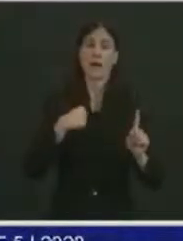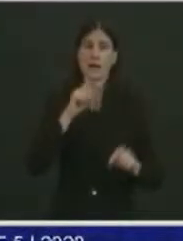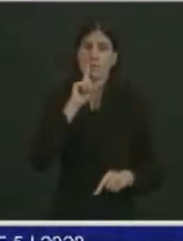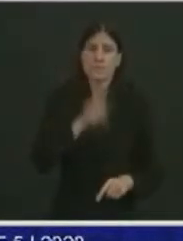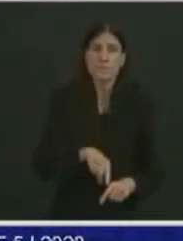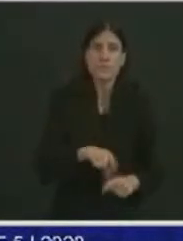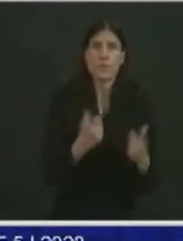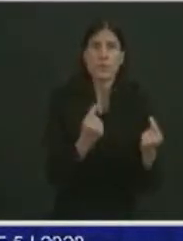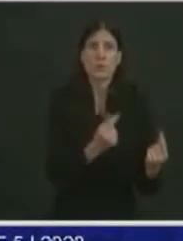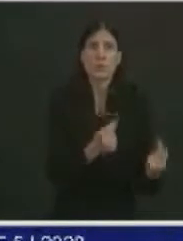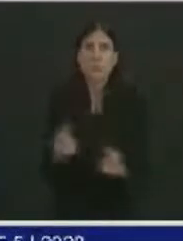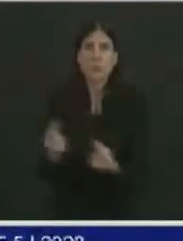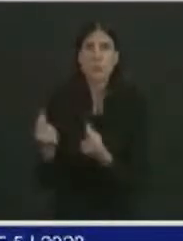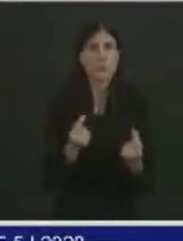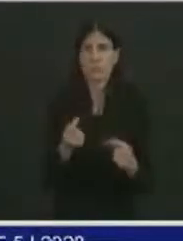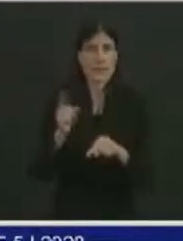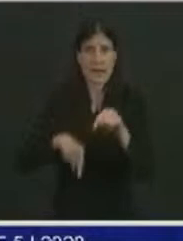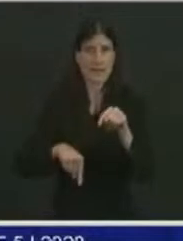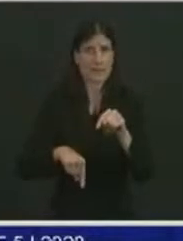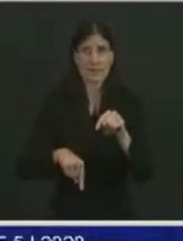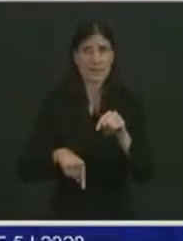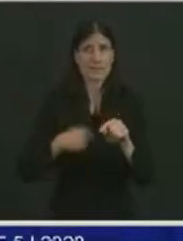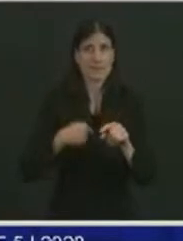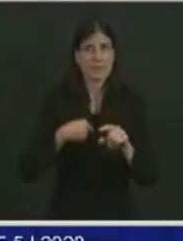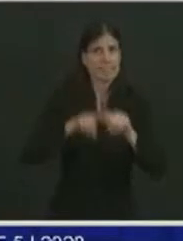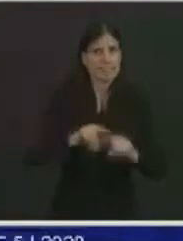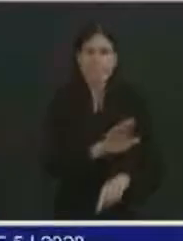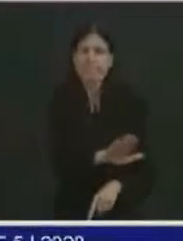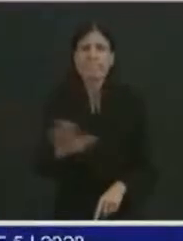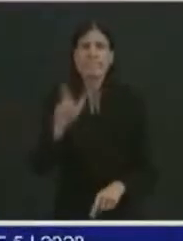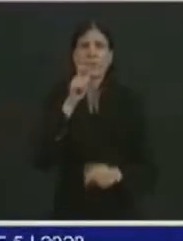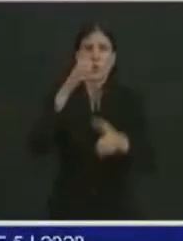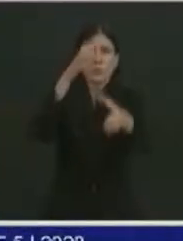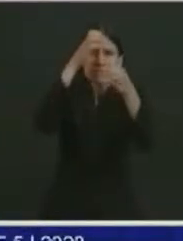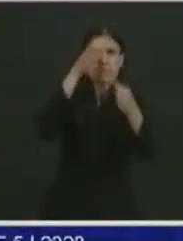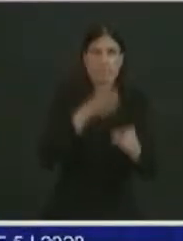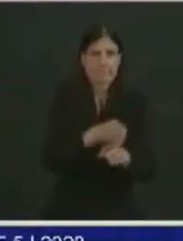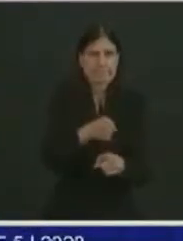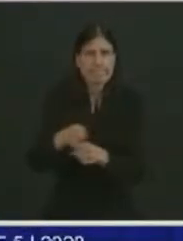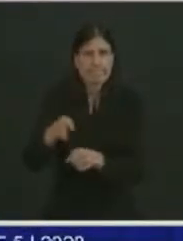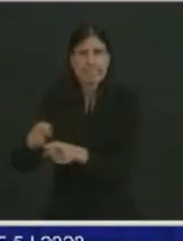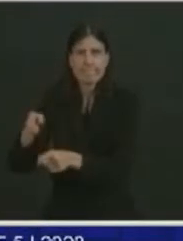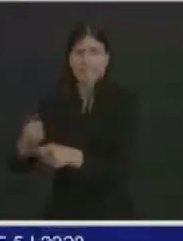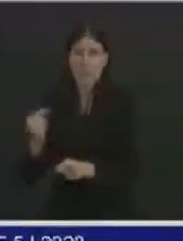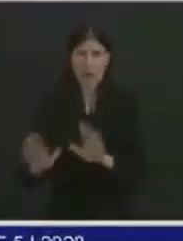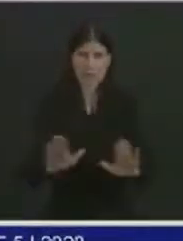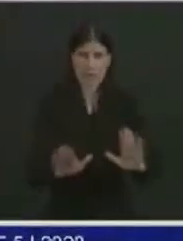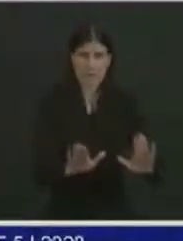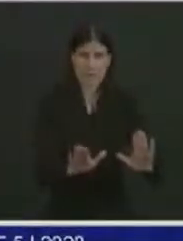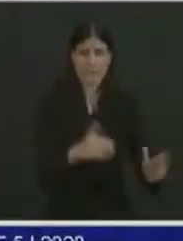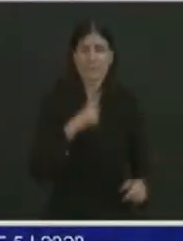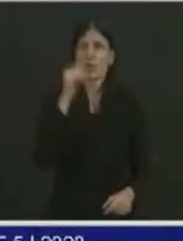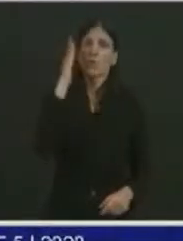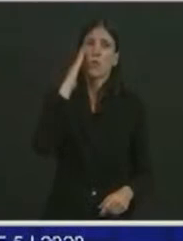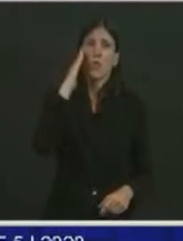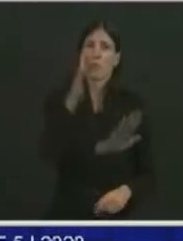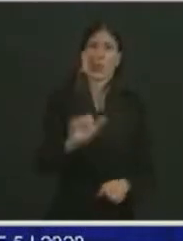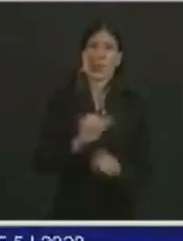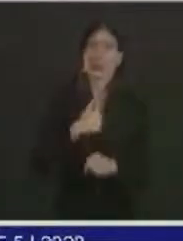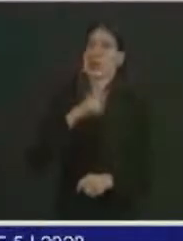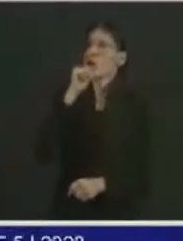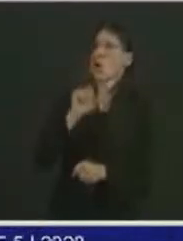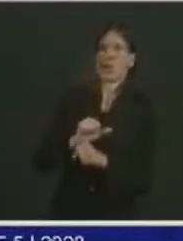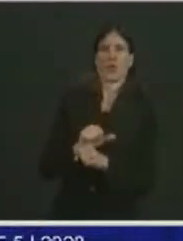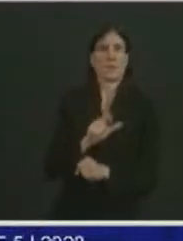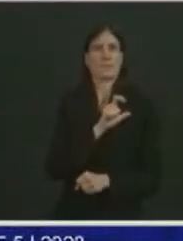police business or investigations. So, but, you know, I hold them accountable,